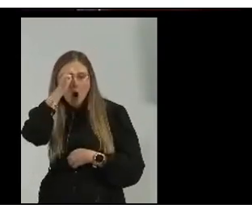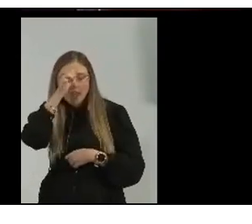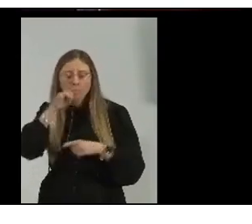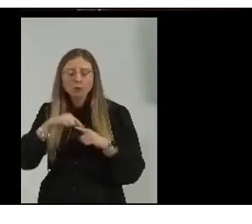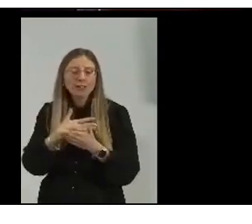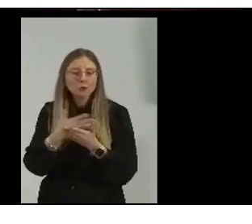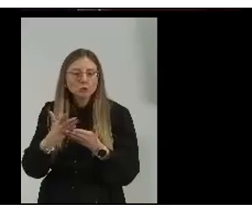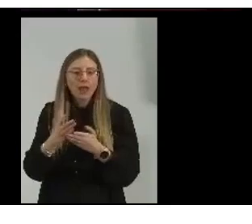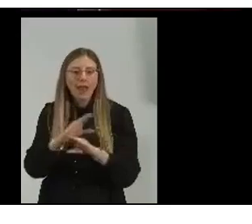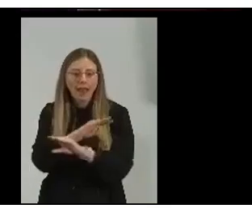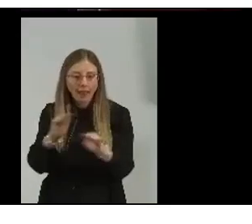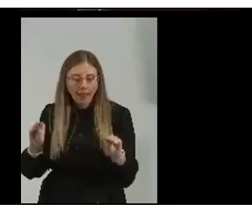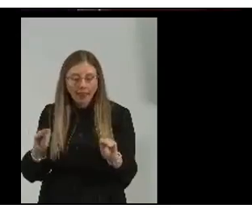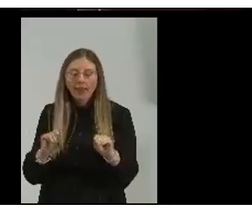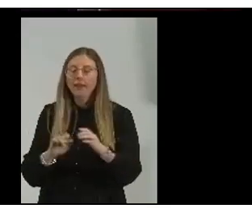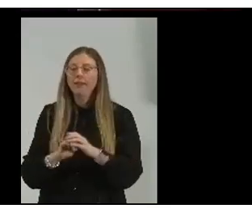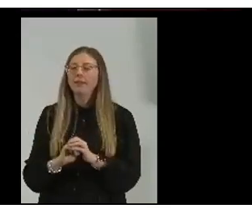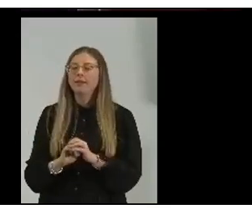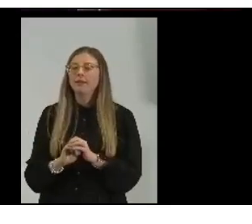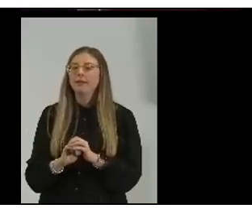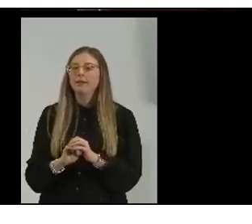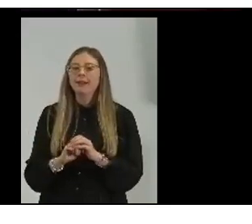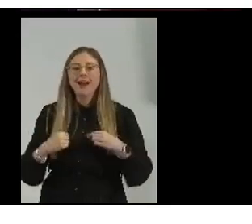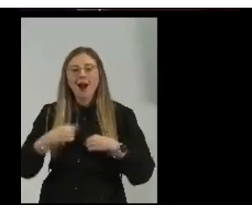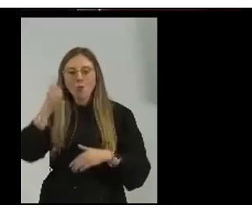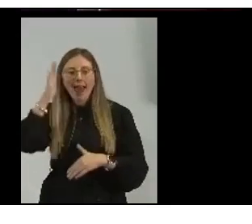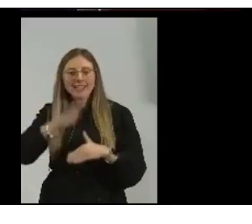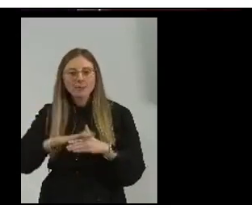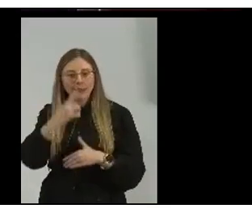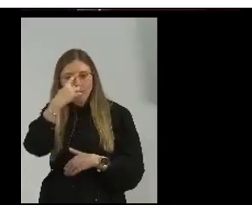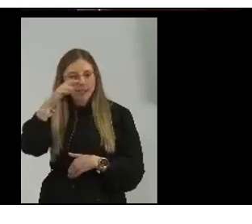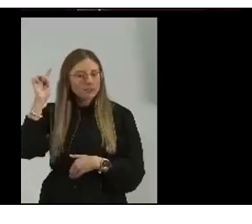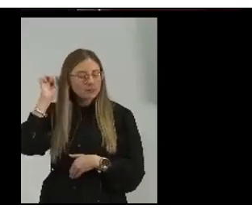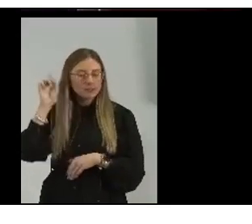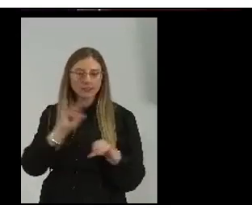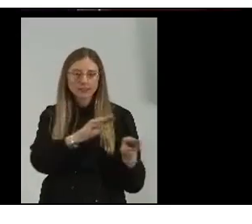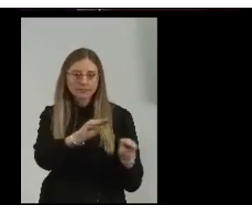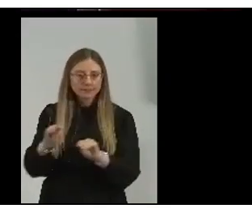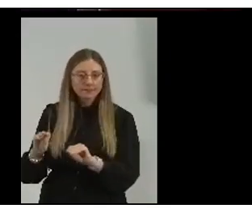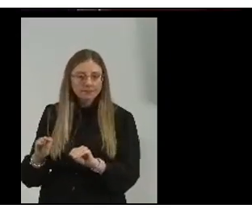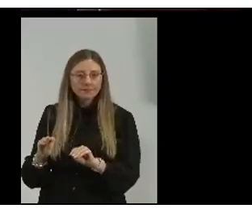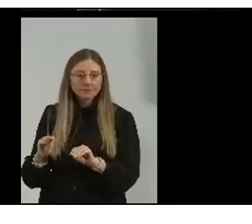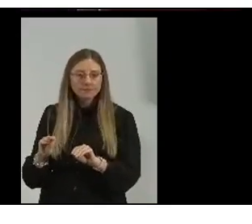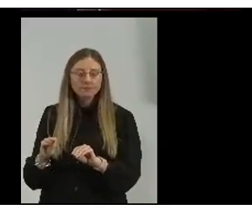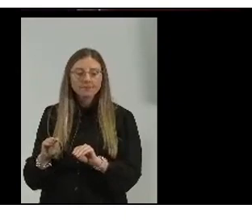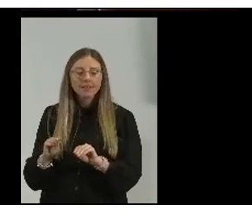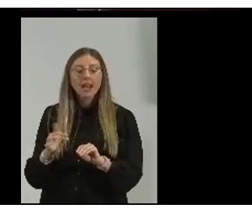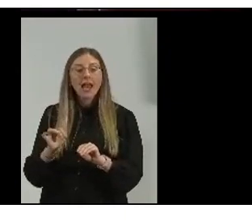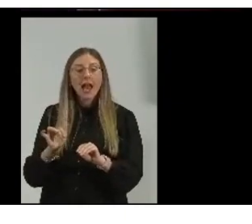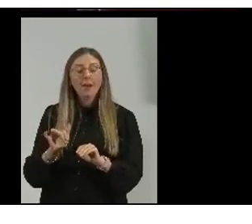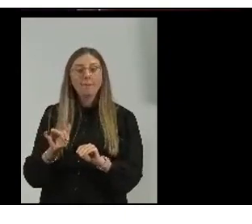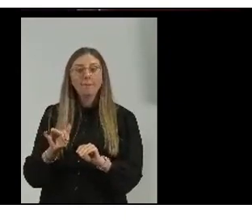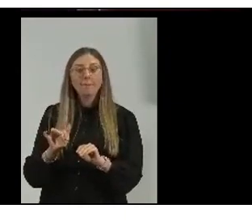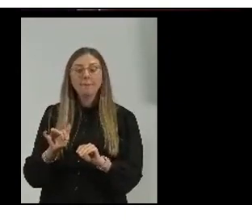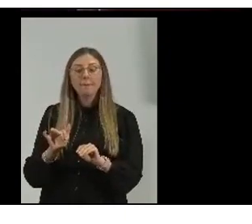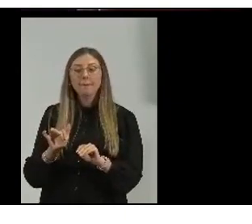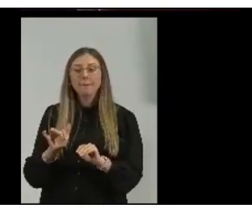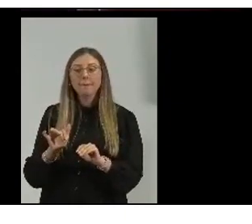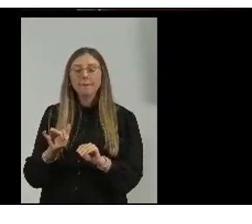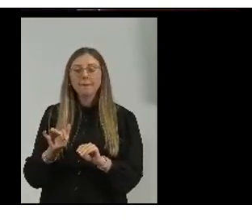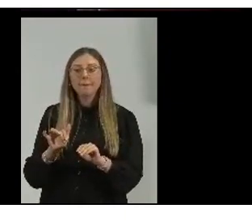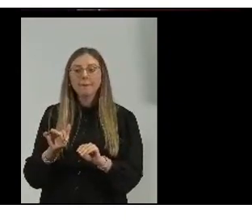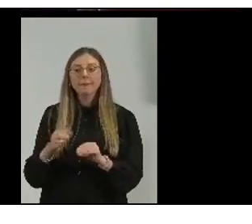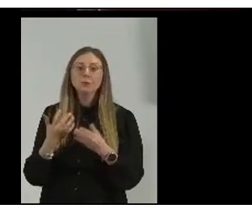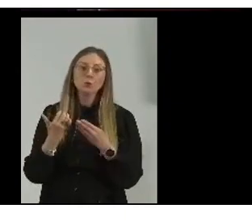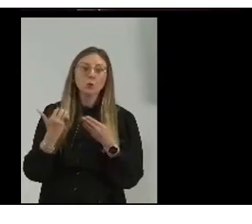and also input, all the experiences we gained from operation and creation of our brand.